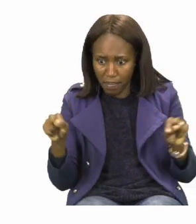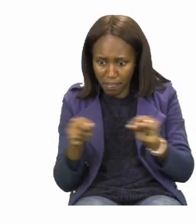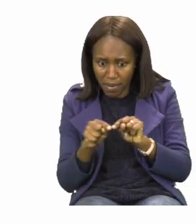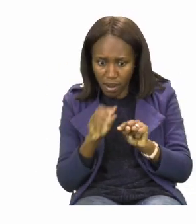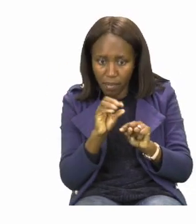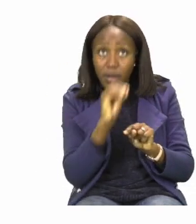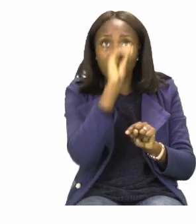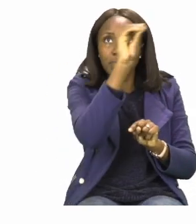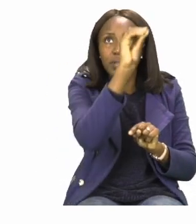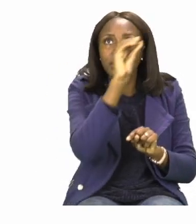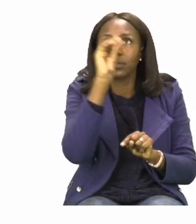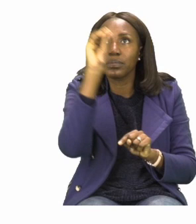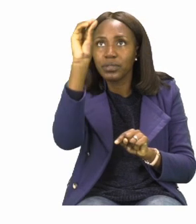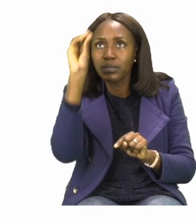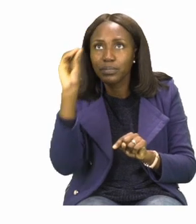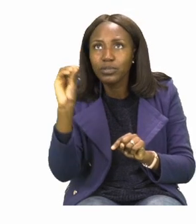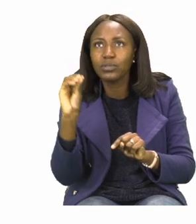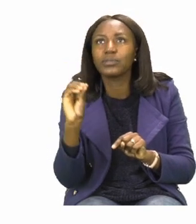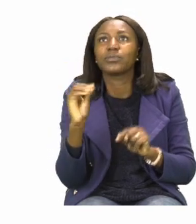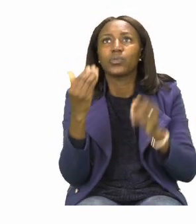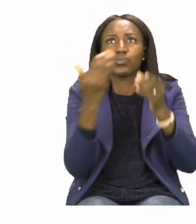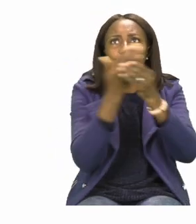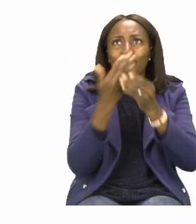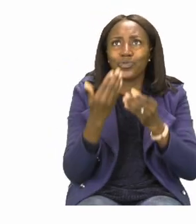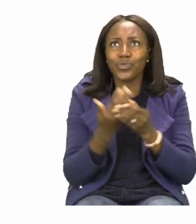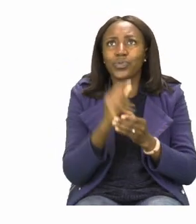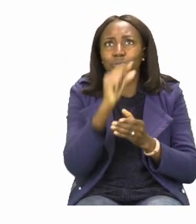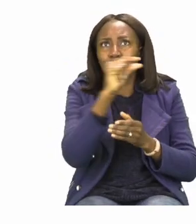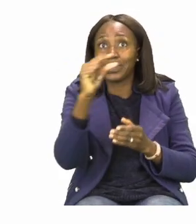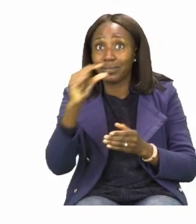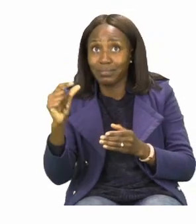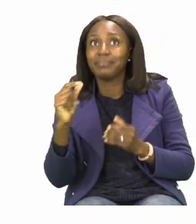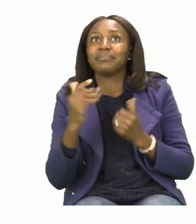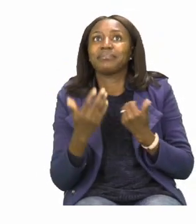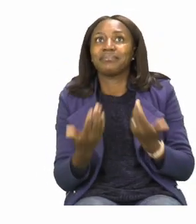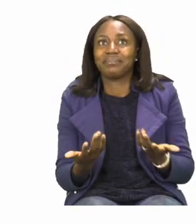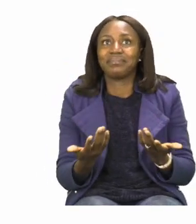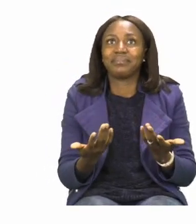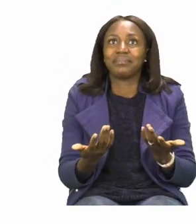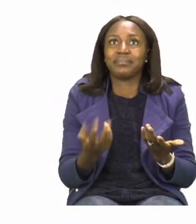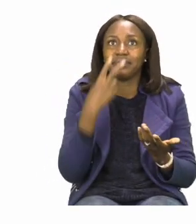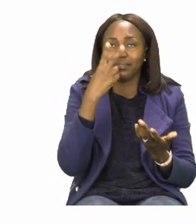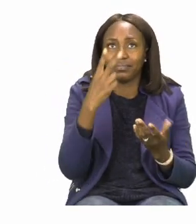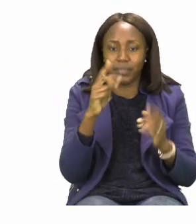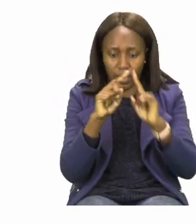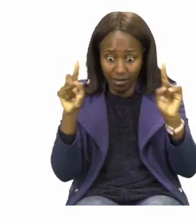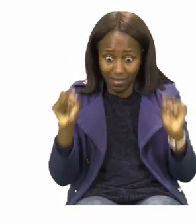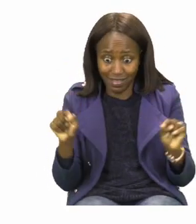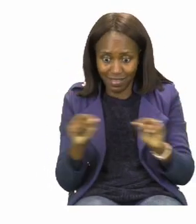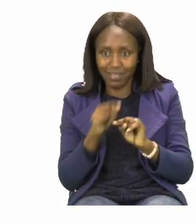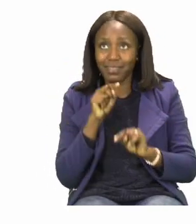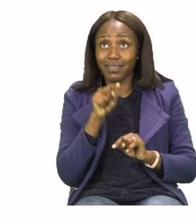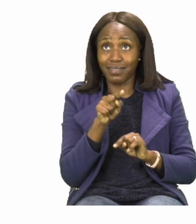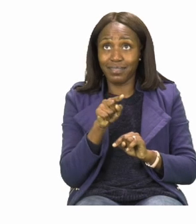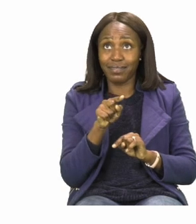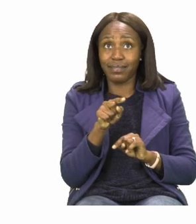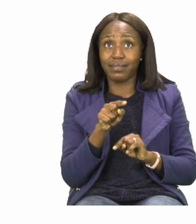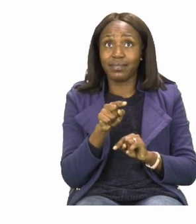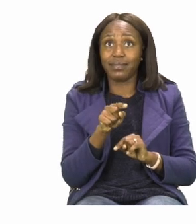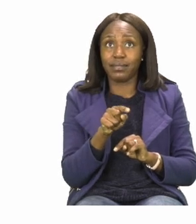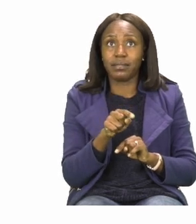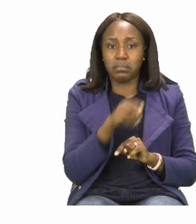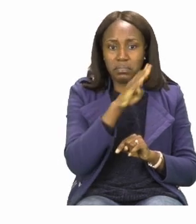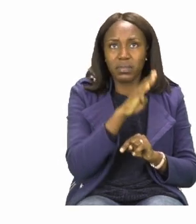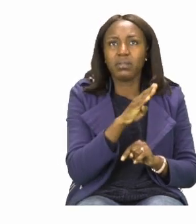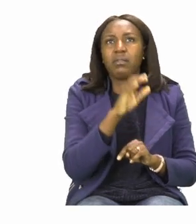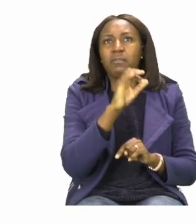tree to build up words for the apples. As you can see, there's a box below with some letters. So that is what we